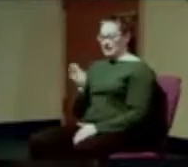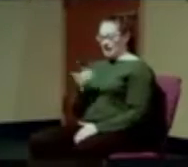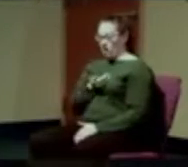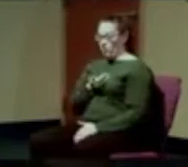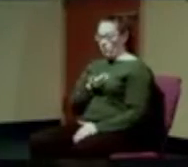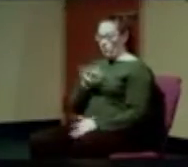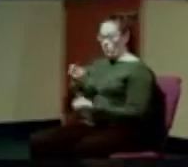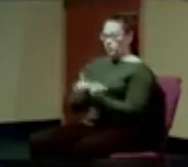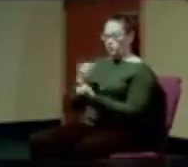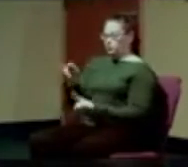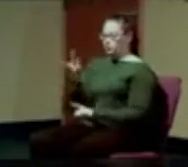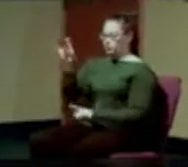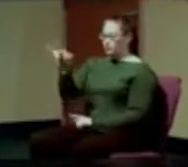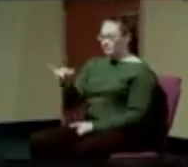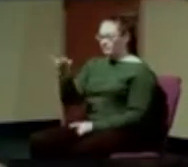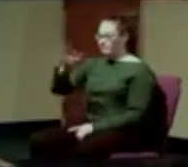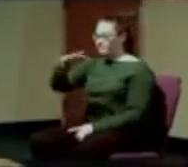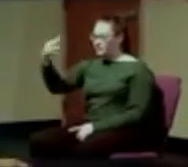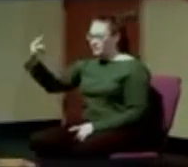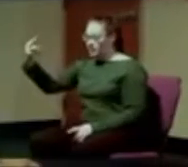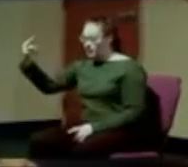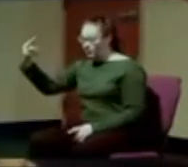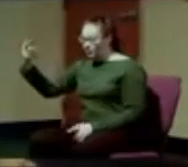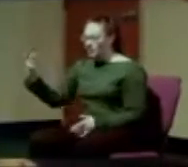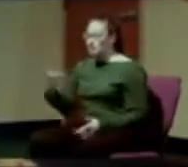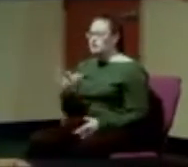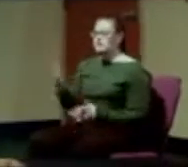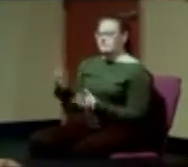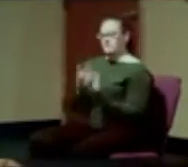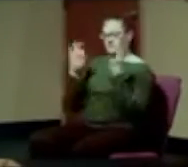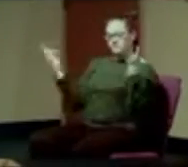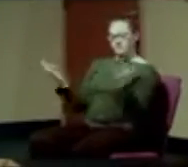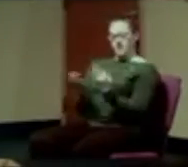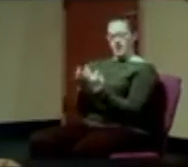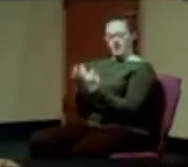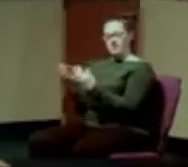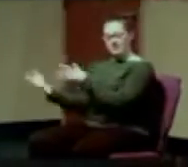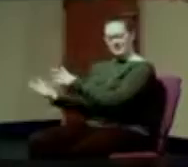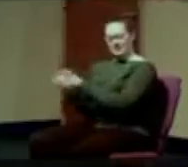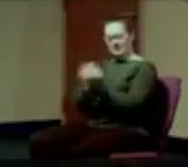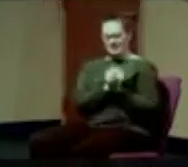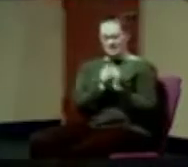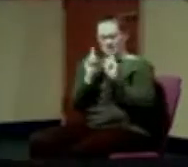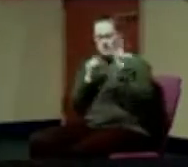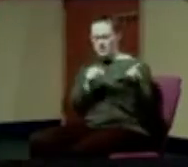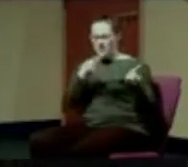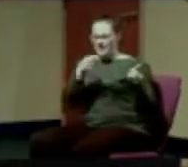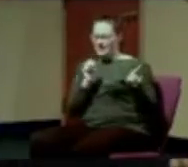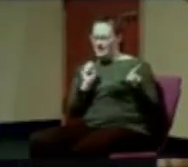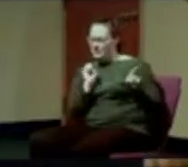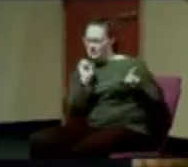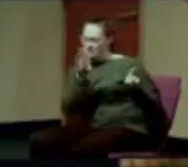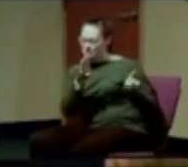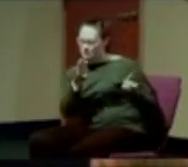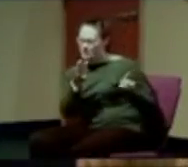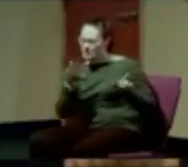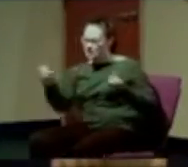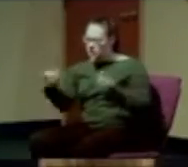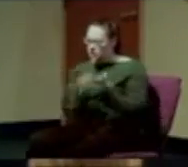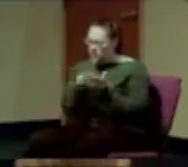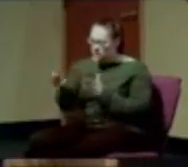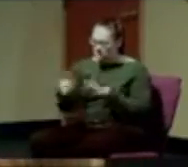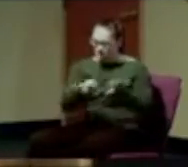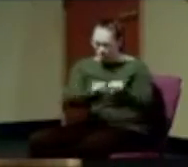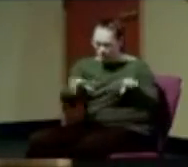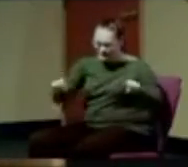Fireworks. You get the family together. You go down to H-E-B. You buy that package of 8 hot dogs and then you get the package of